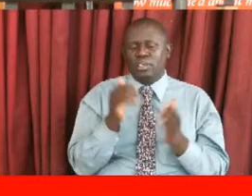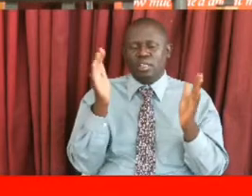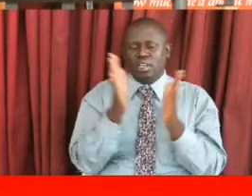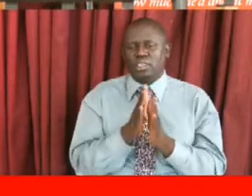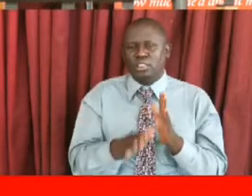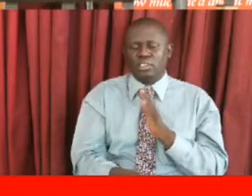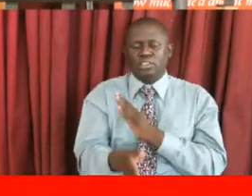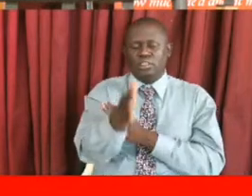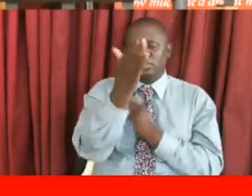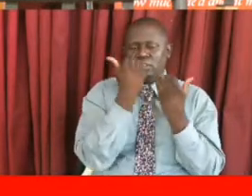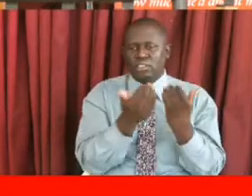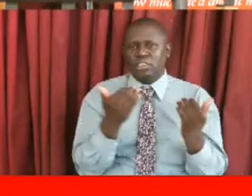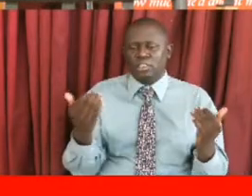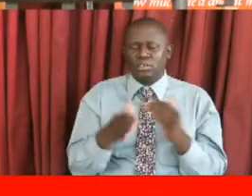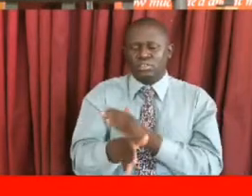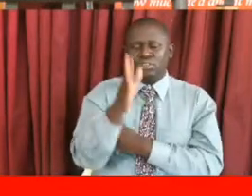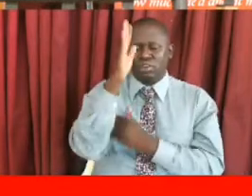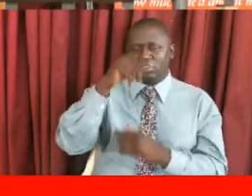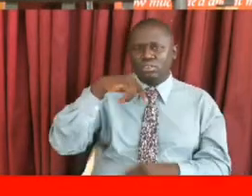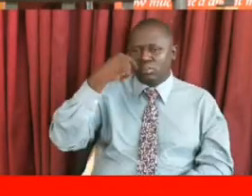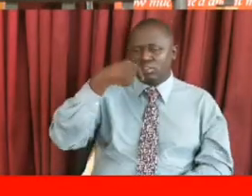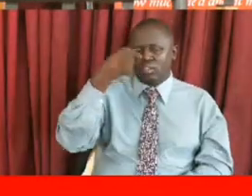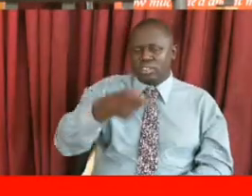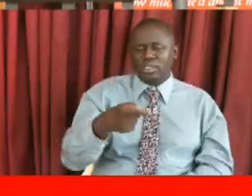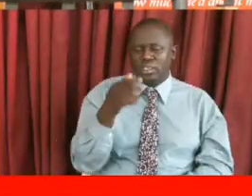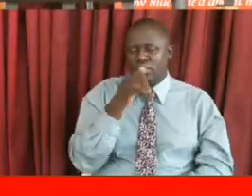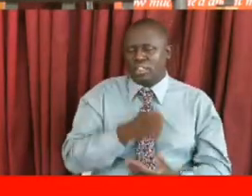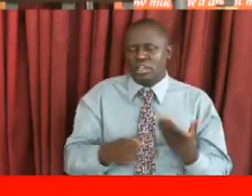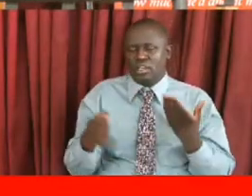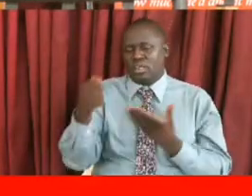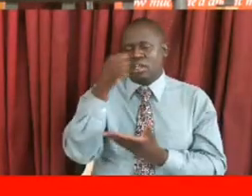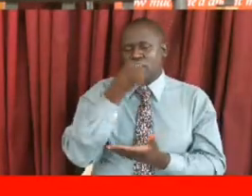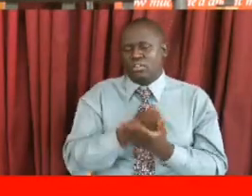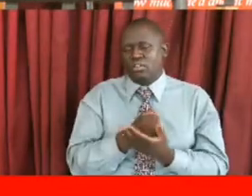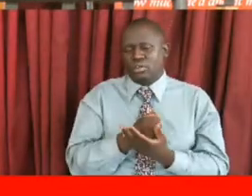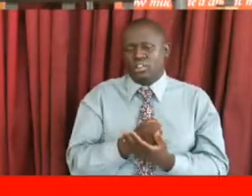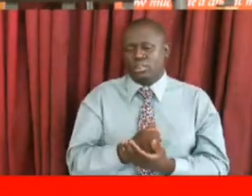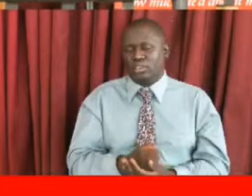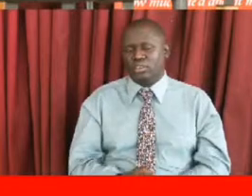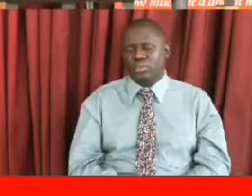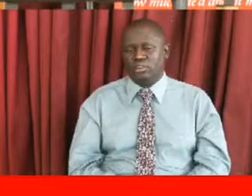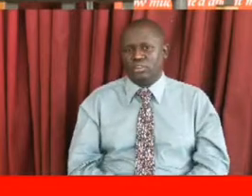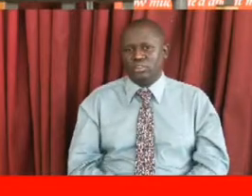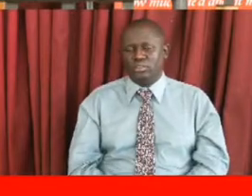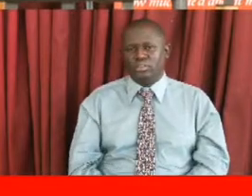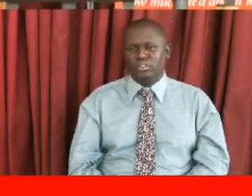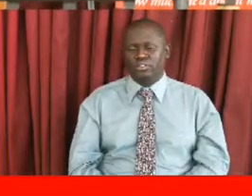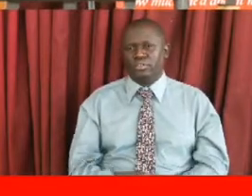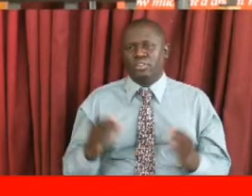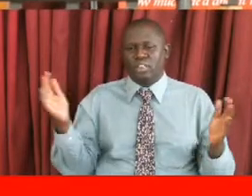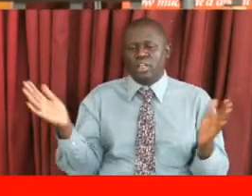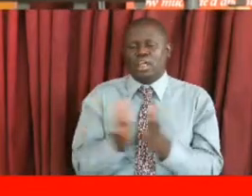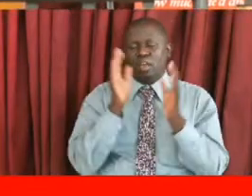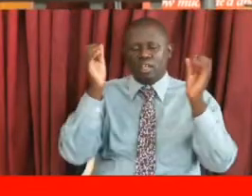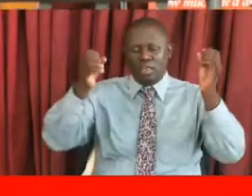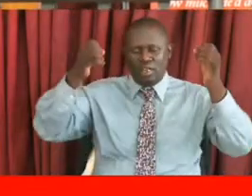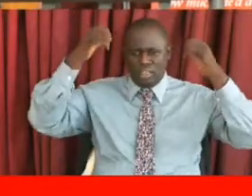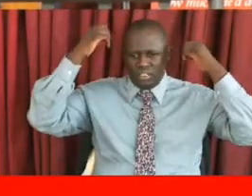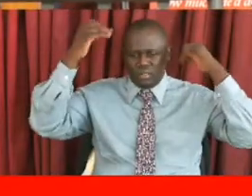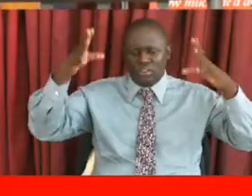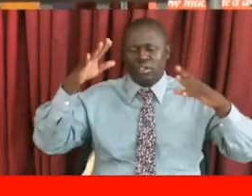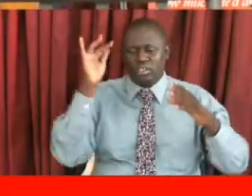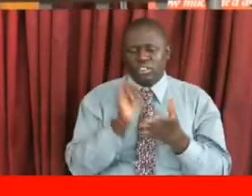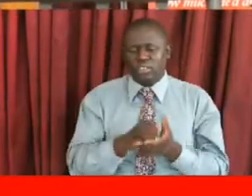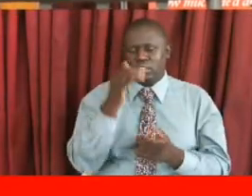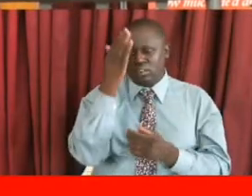God say Amen wonderful amen Hal Hallelujah that